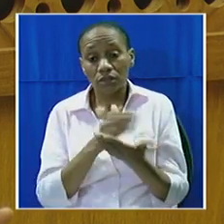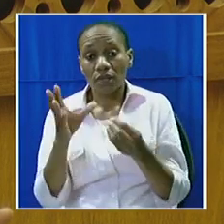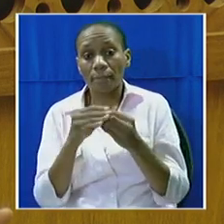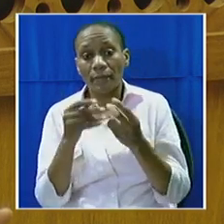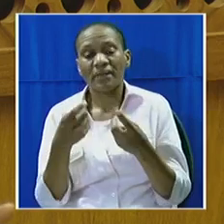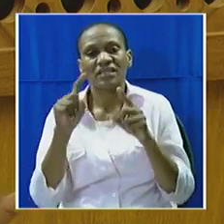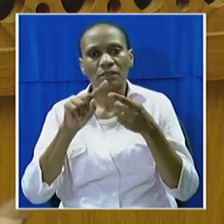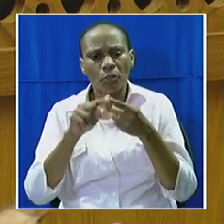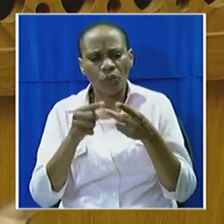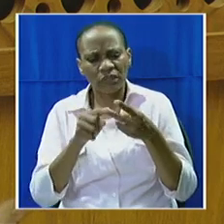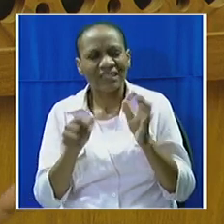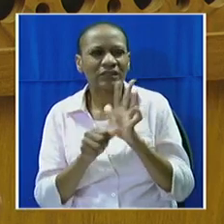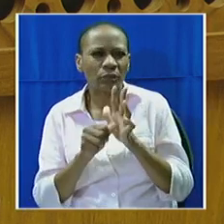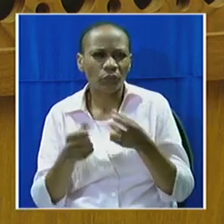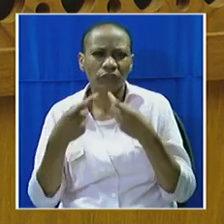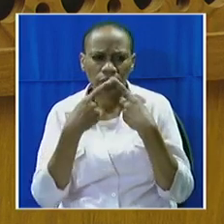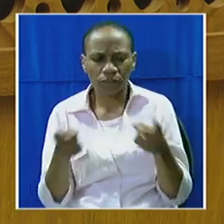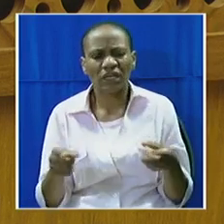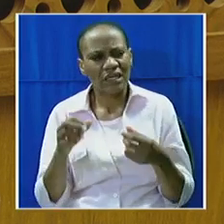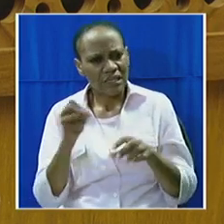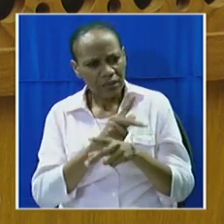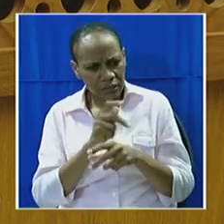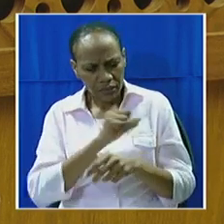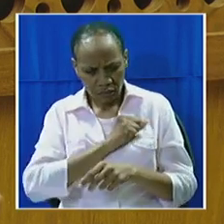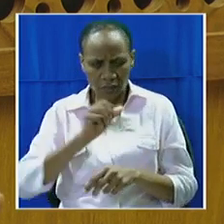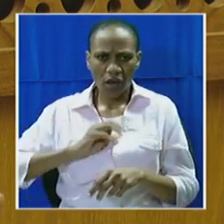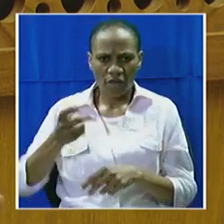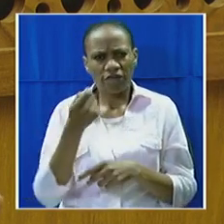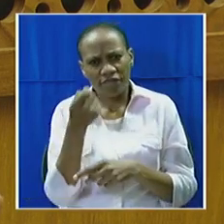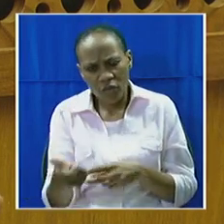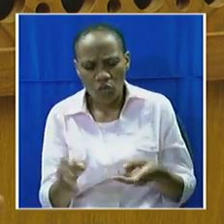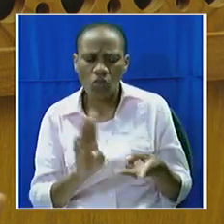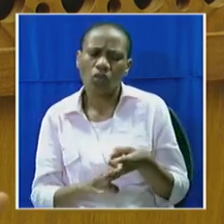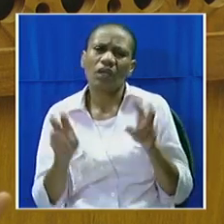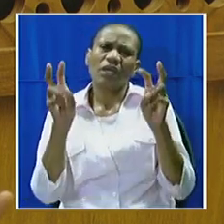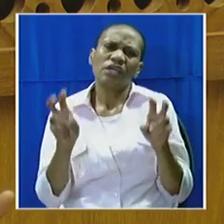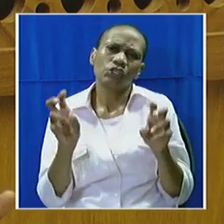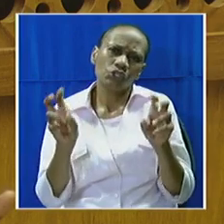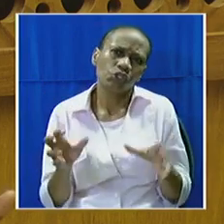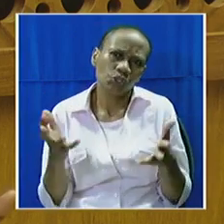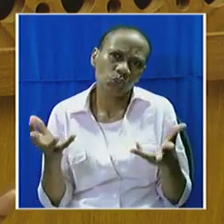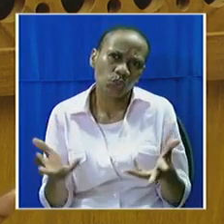important issues about the shortages of staff, the issues of